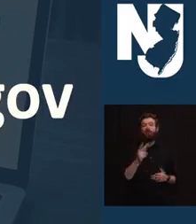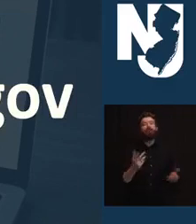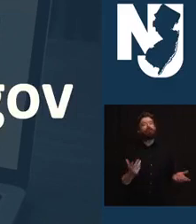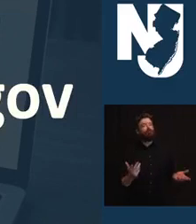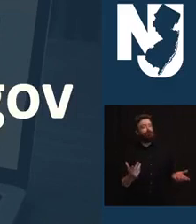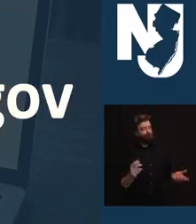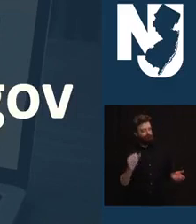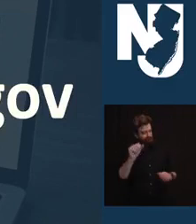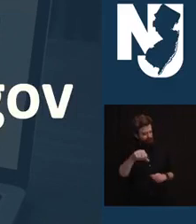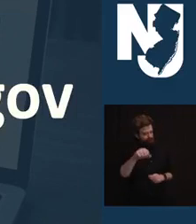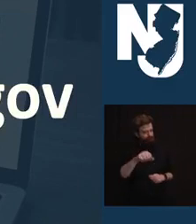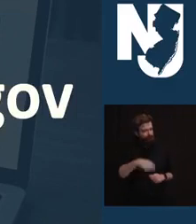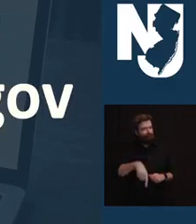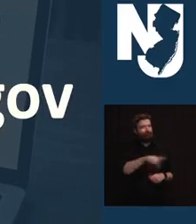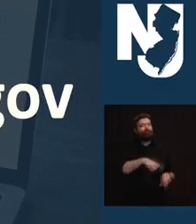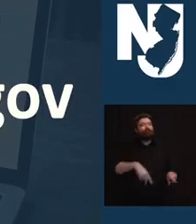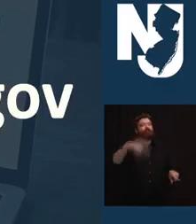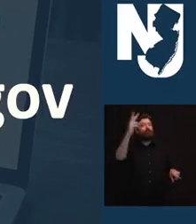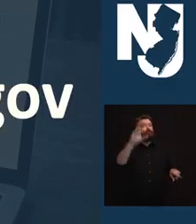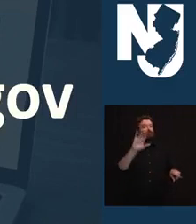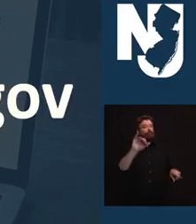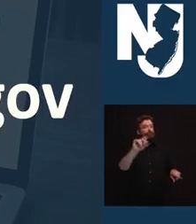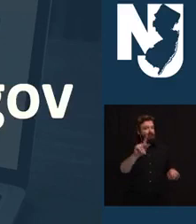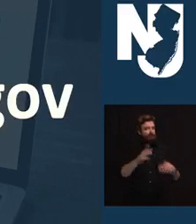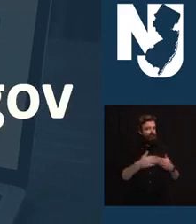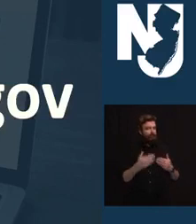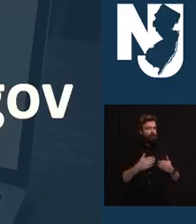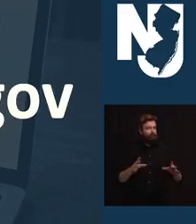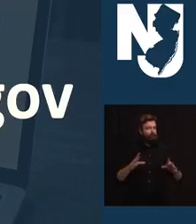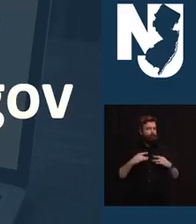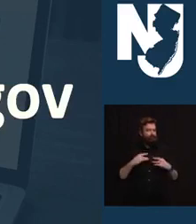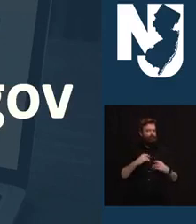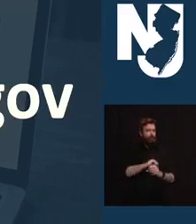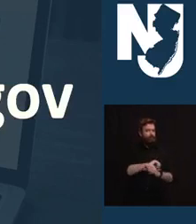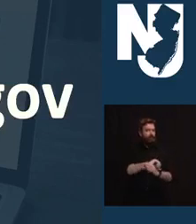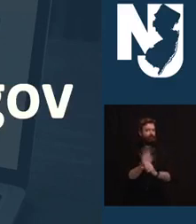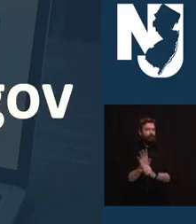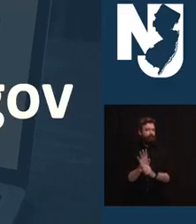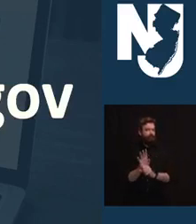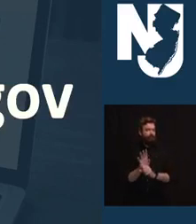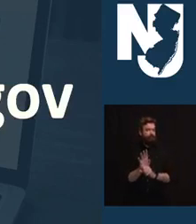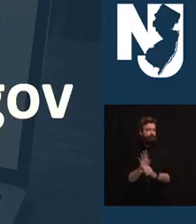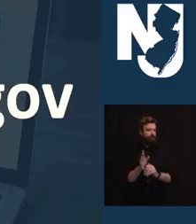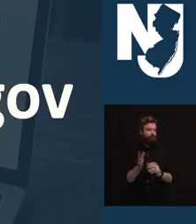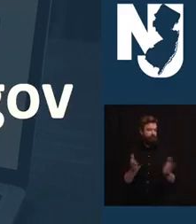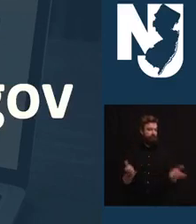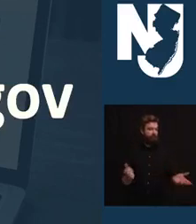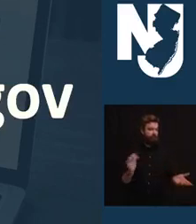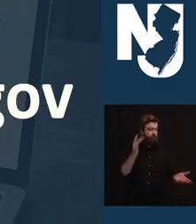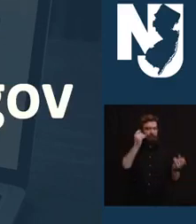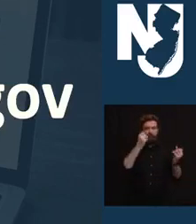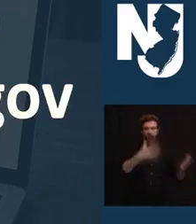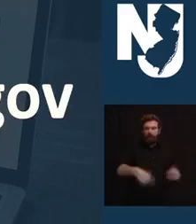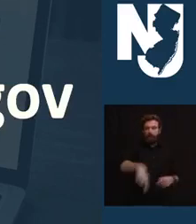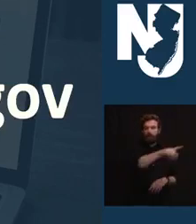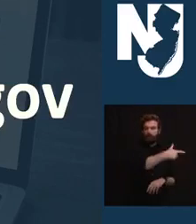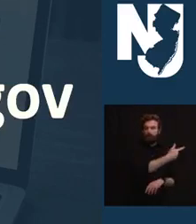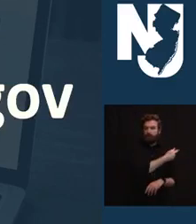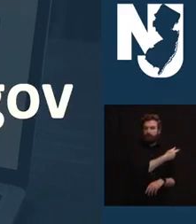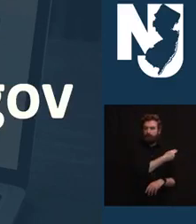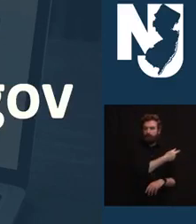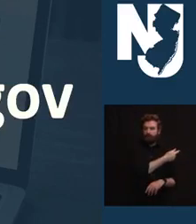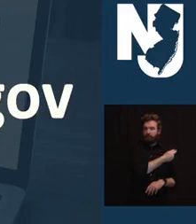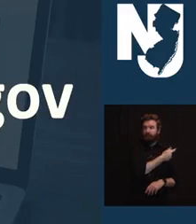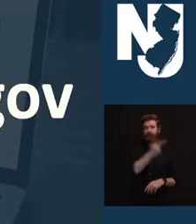of a more severe case of COVID. In this, we are in agreement with the CDC guidance. Let's be clear, in